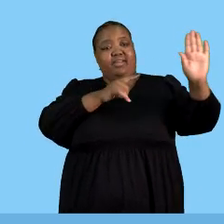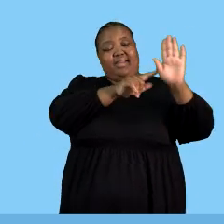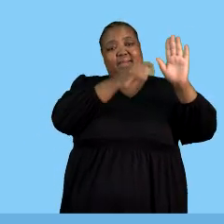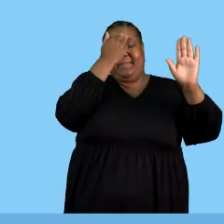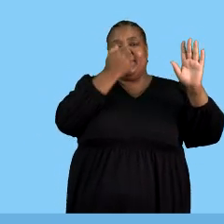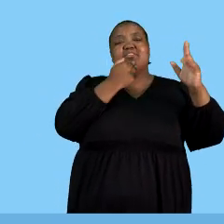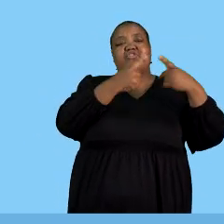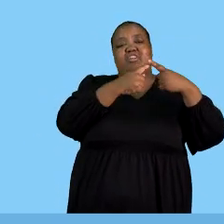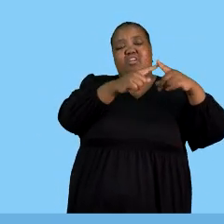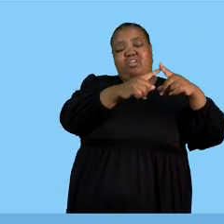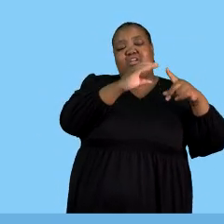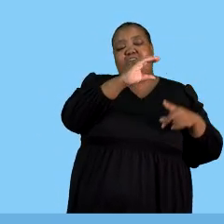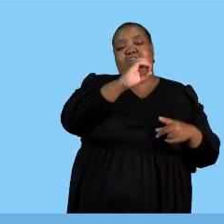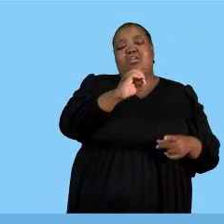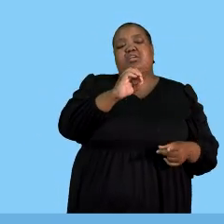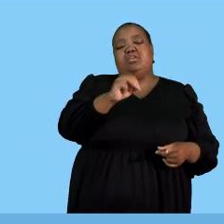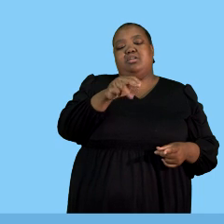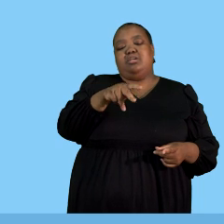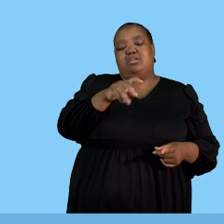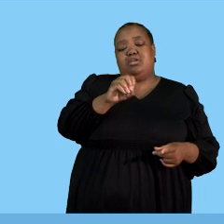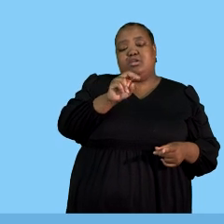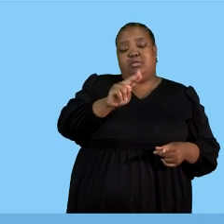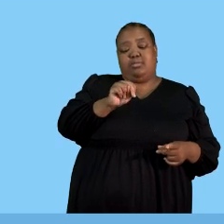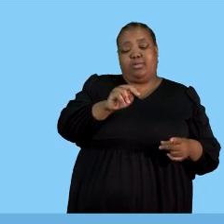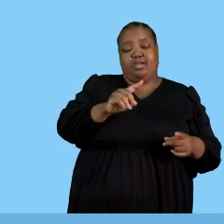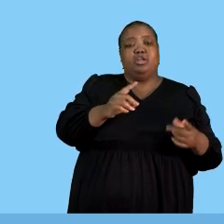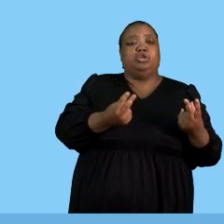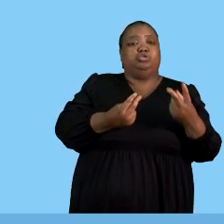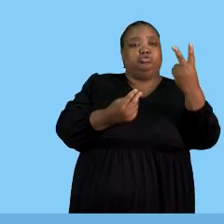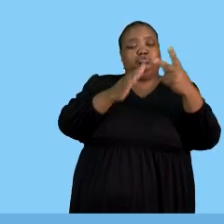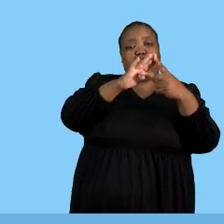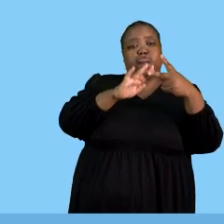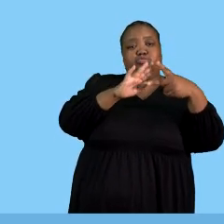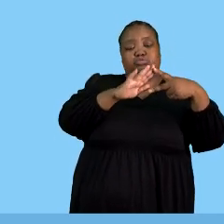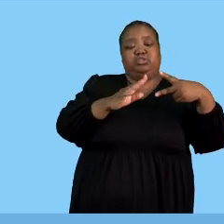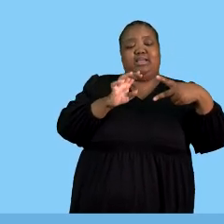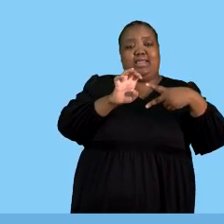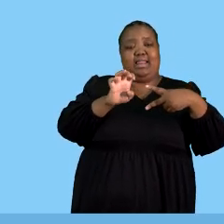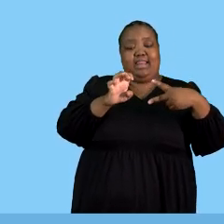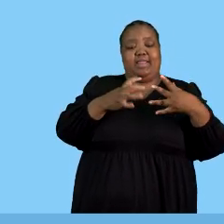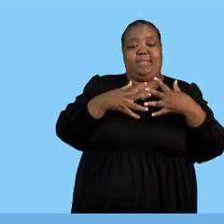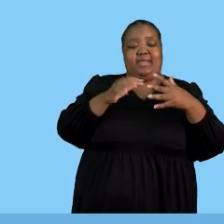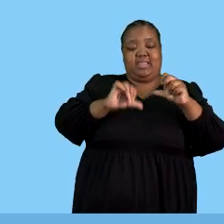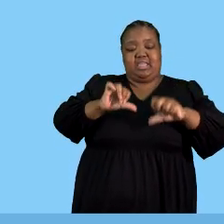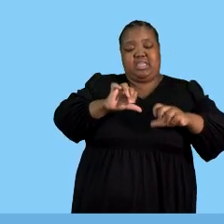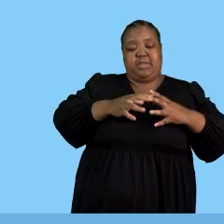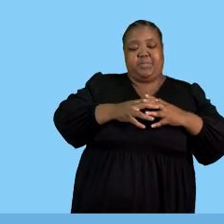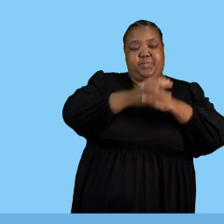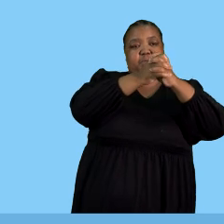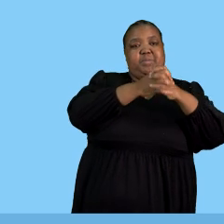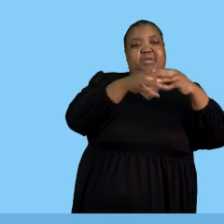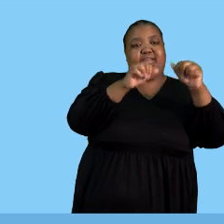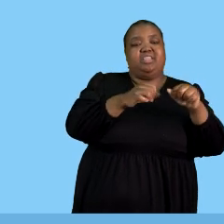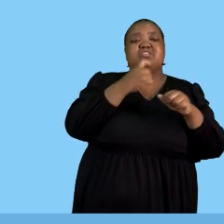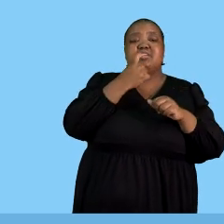It is a picture of a compound, because we have two elements that are chemically bonded. So we have this element, the green element,